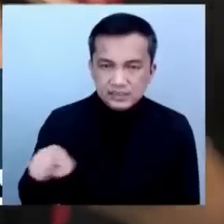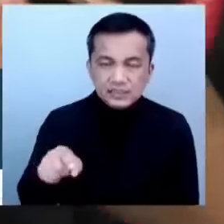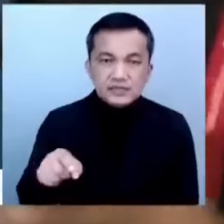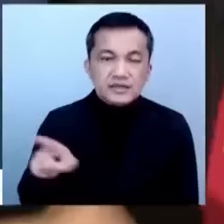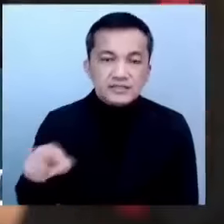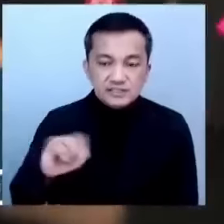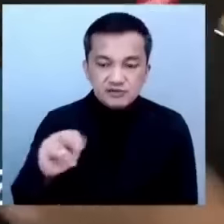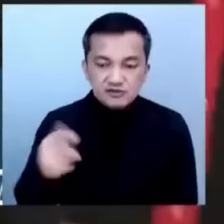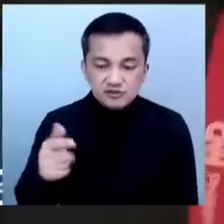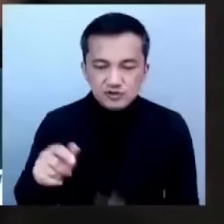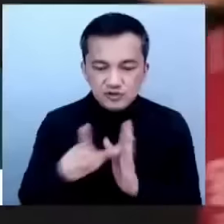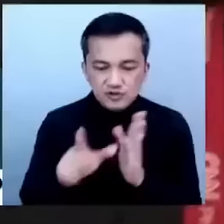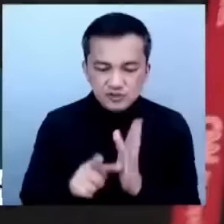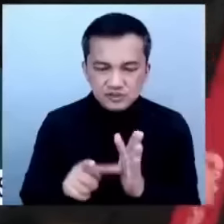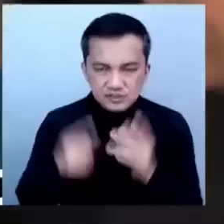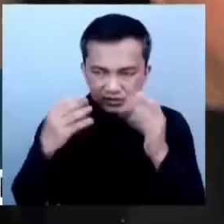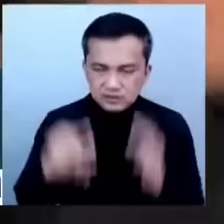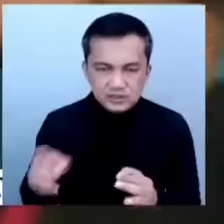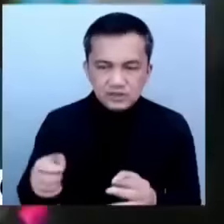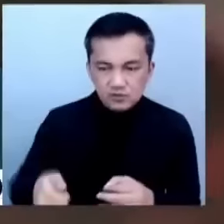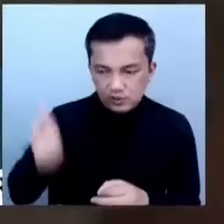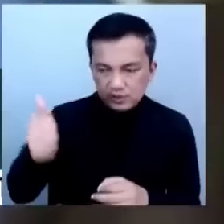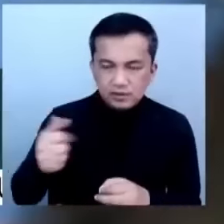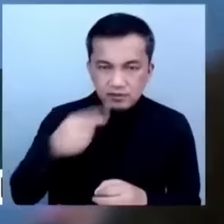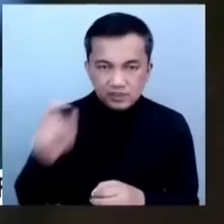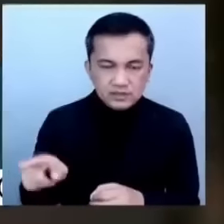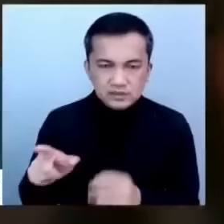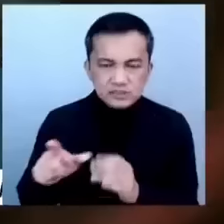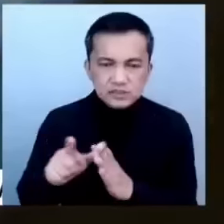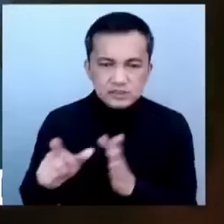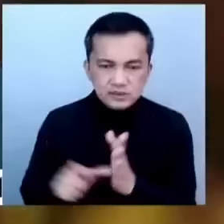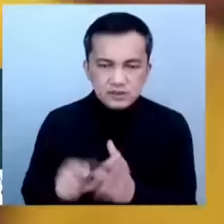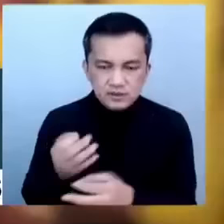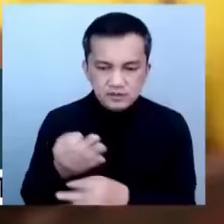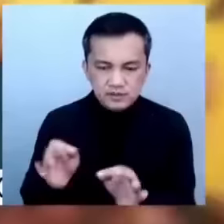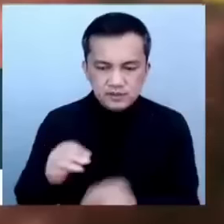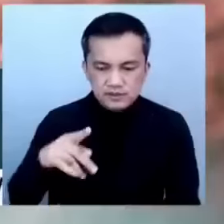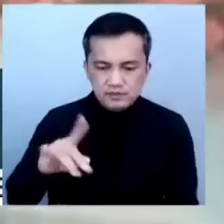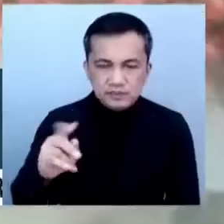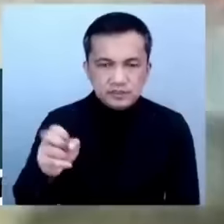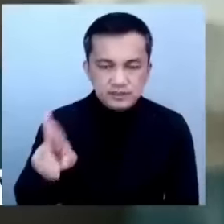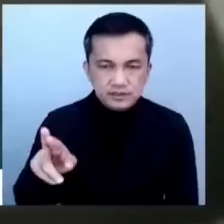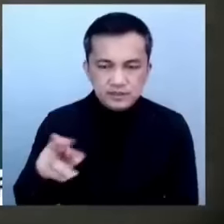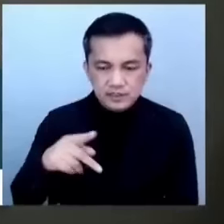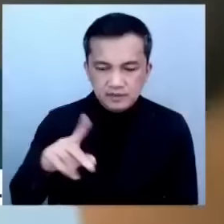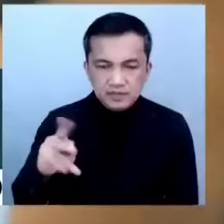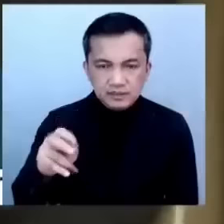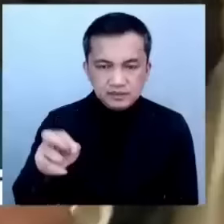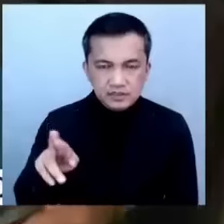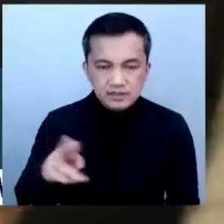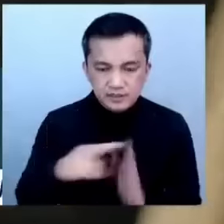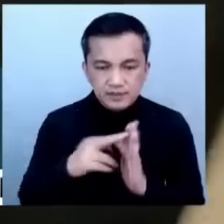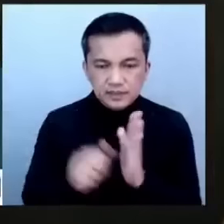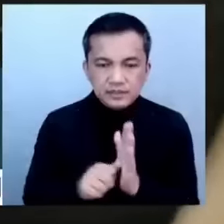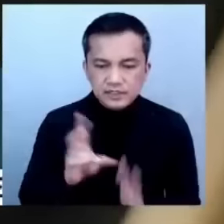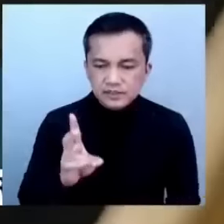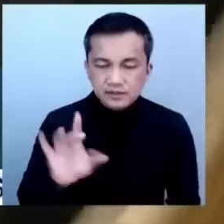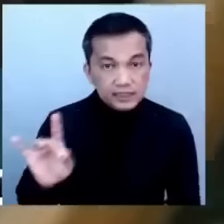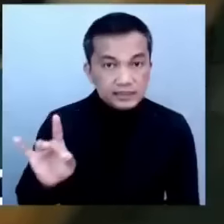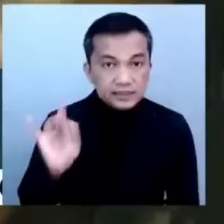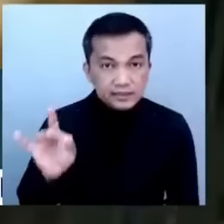still considers the ruling as a win because the lawmaker was exonerated for plunder. Plunder, according to Republic Act 7080, or an